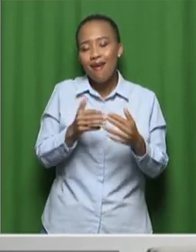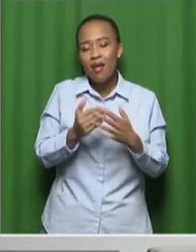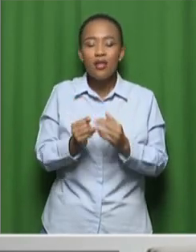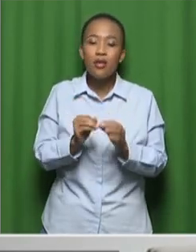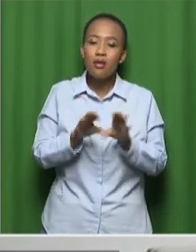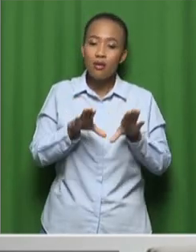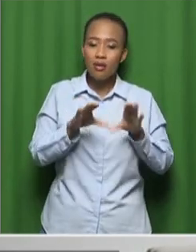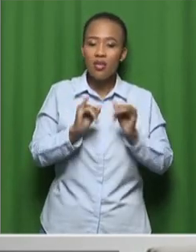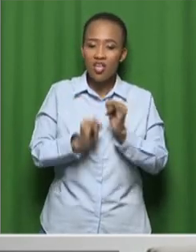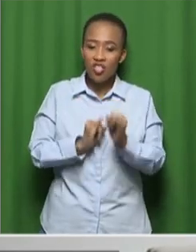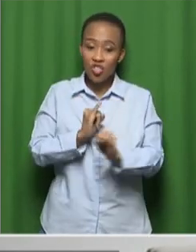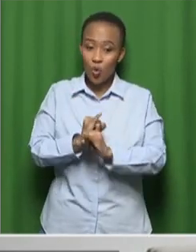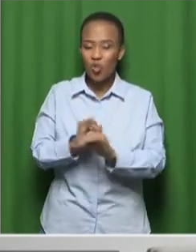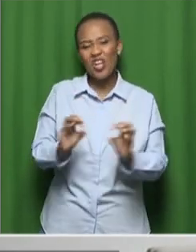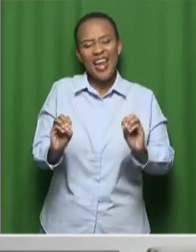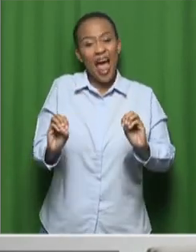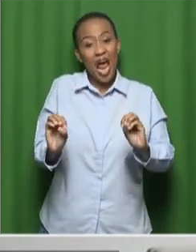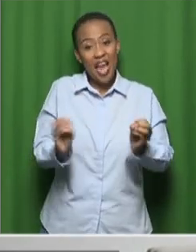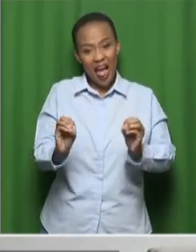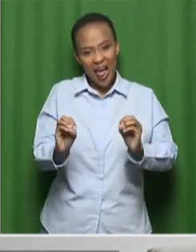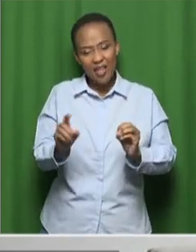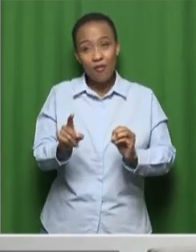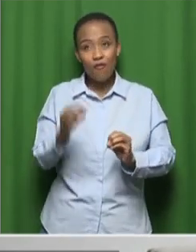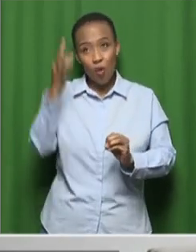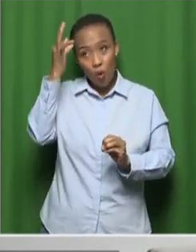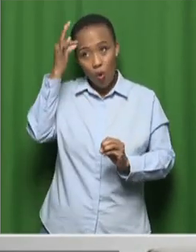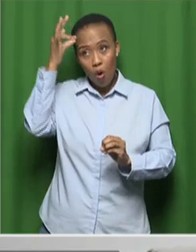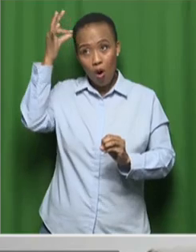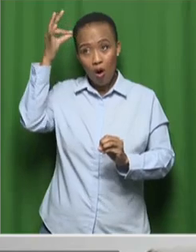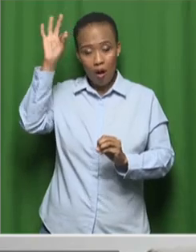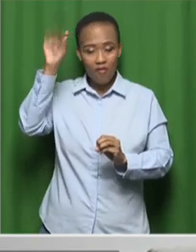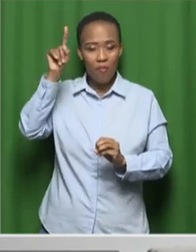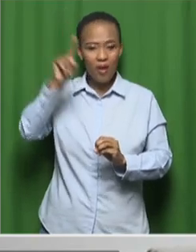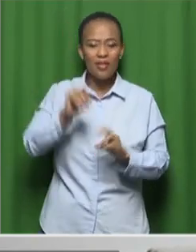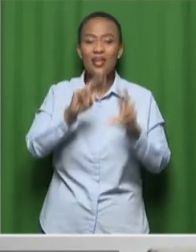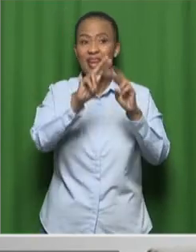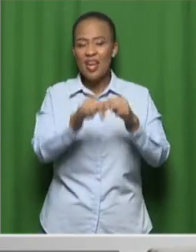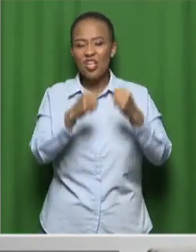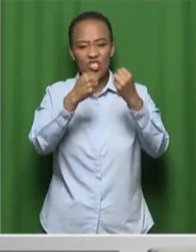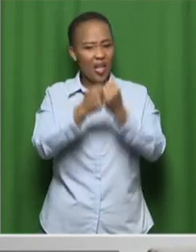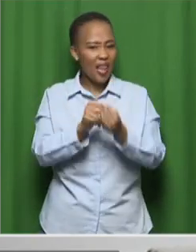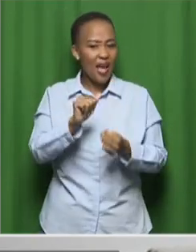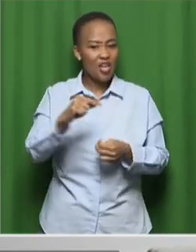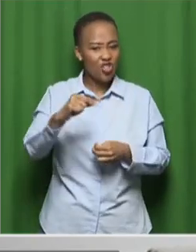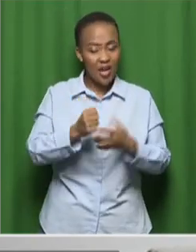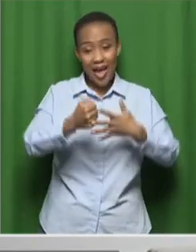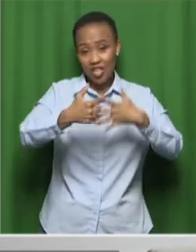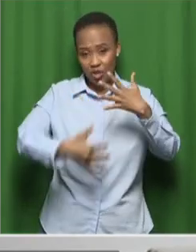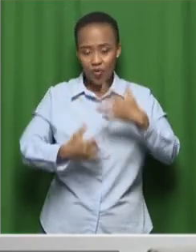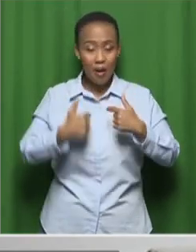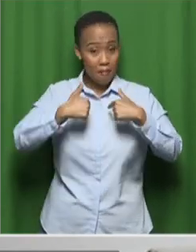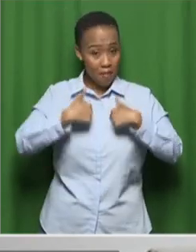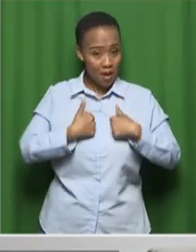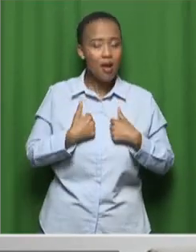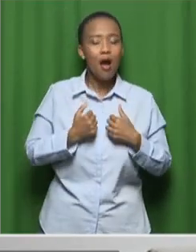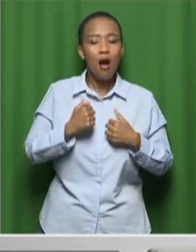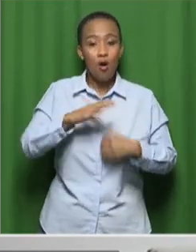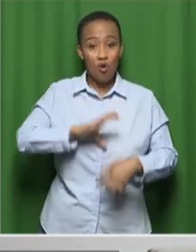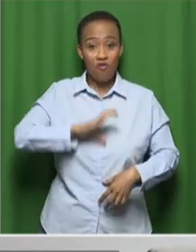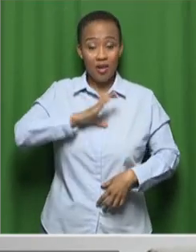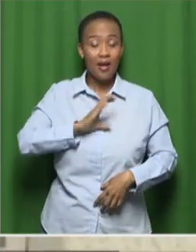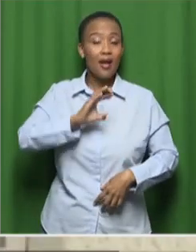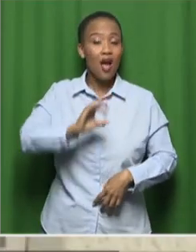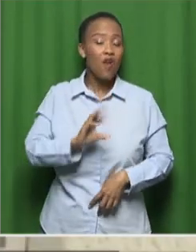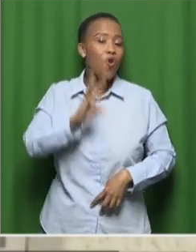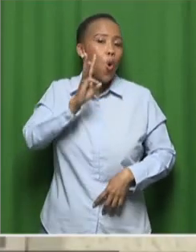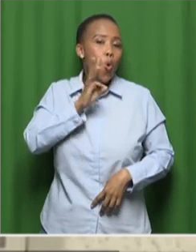any level of the South African government, national, AG, etc. So I'm confident that the water produced then through those